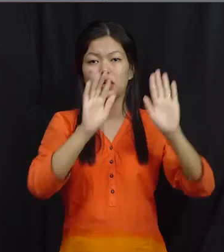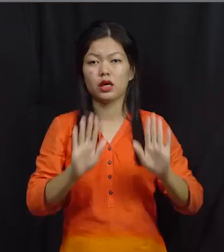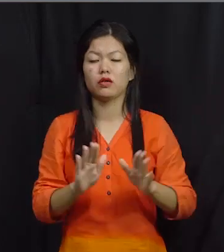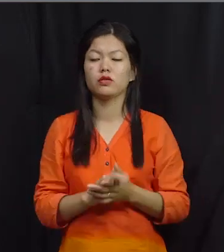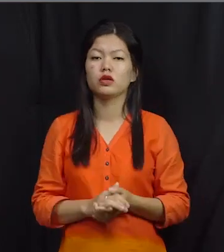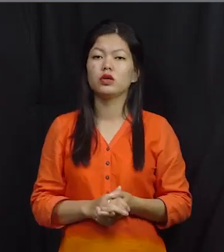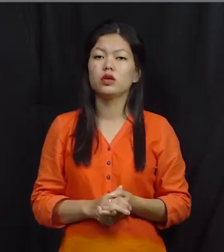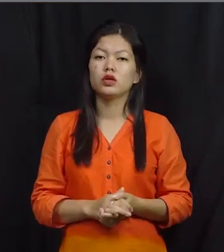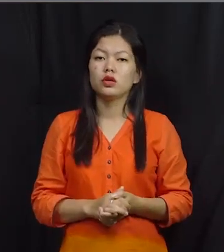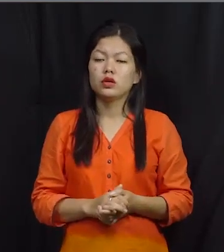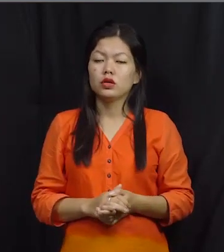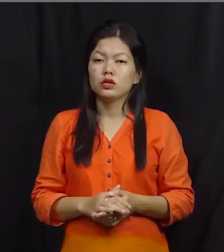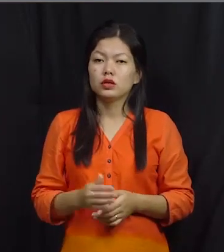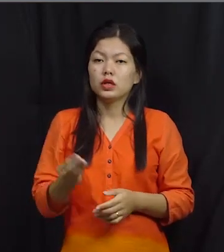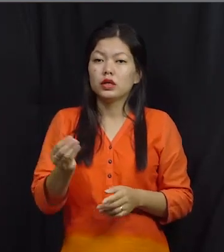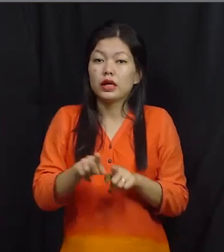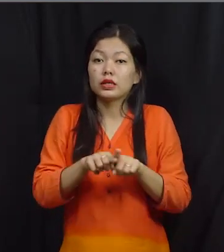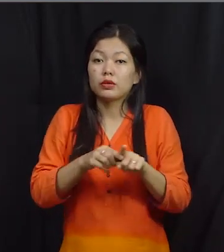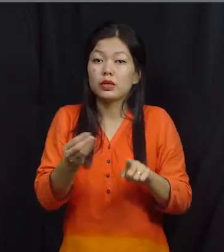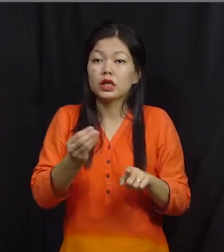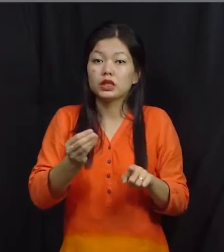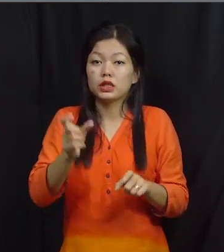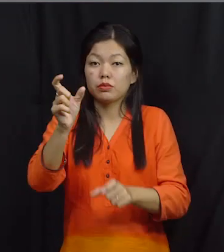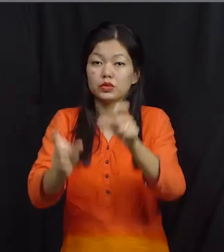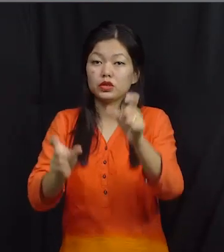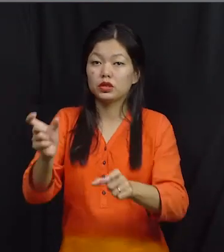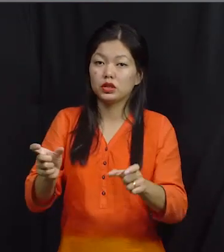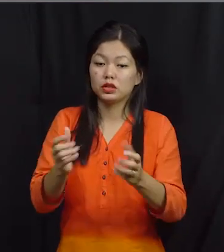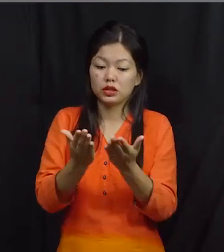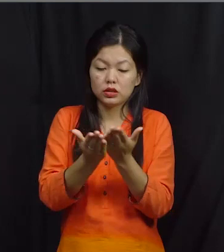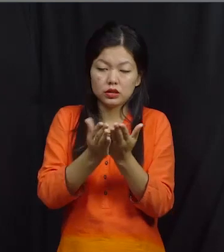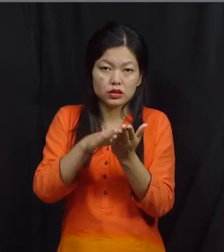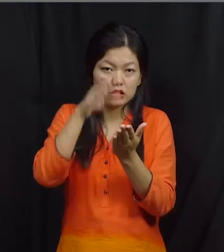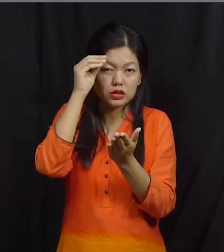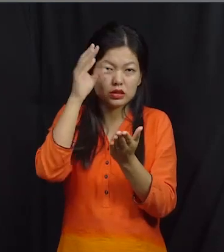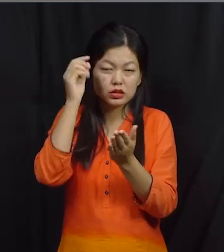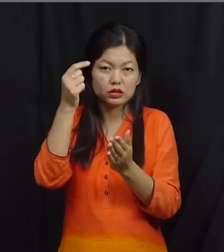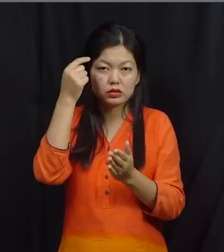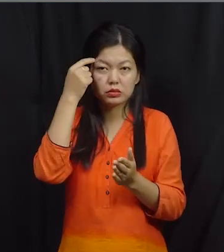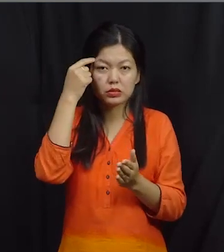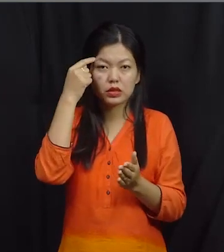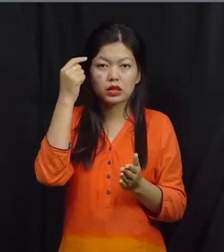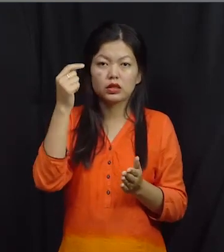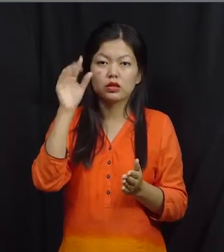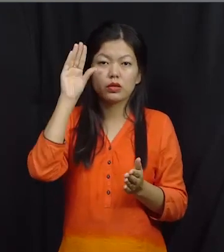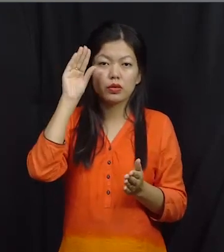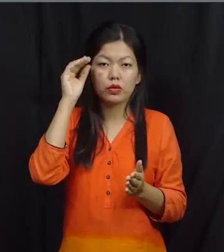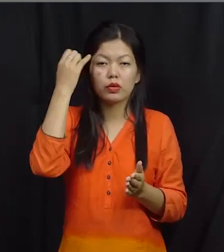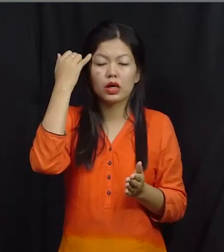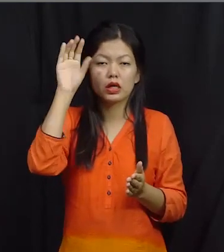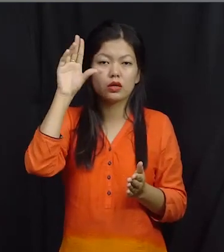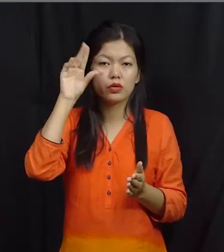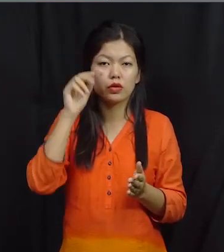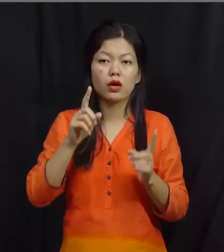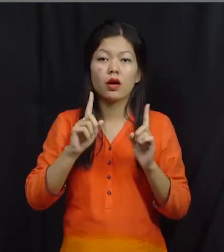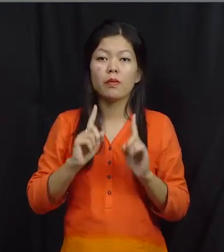academically, they're very good in sports or co-curricular activities, right? So that is how individuals are very